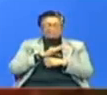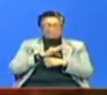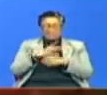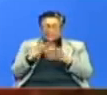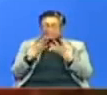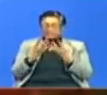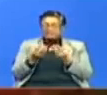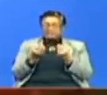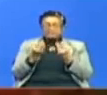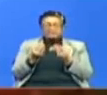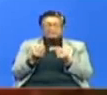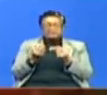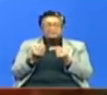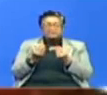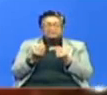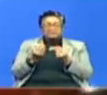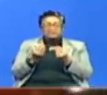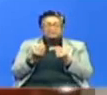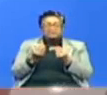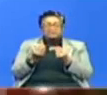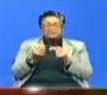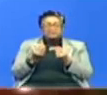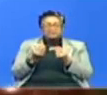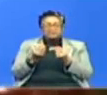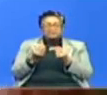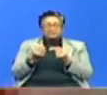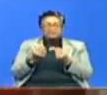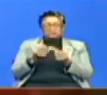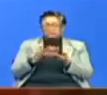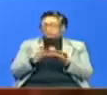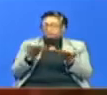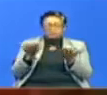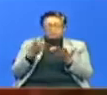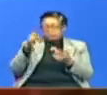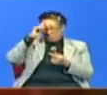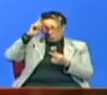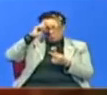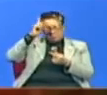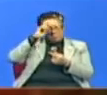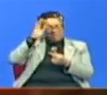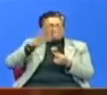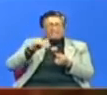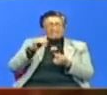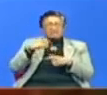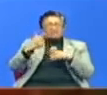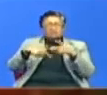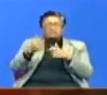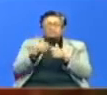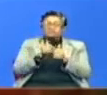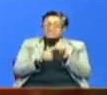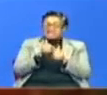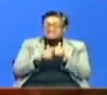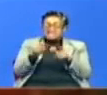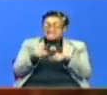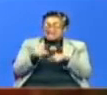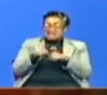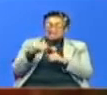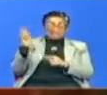to hawk than sell science. As a Ministry of Health, will continue to sell science, will not hawk